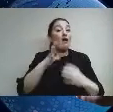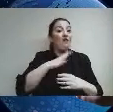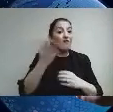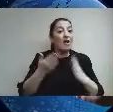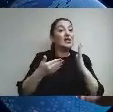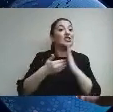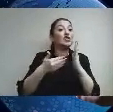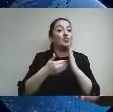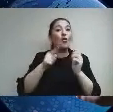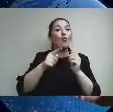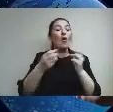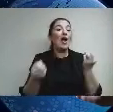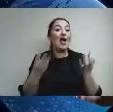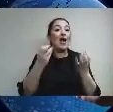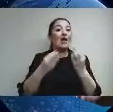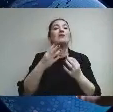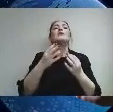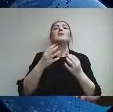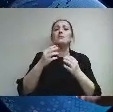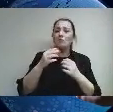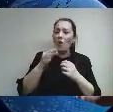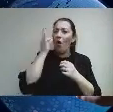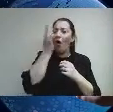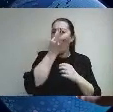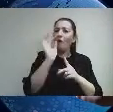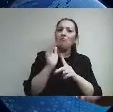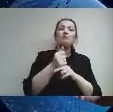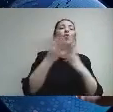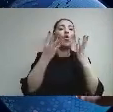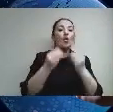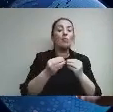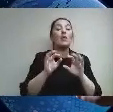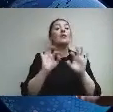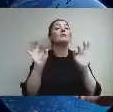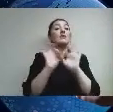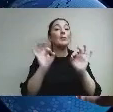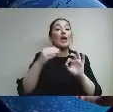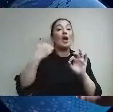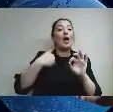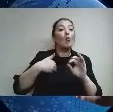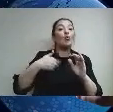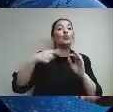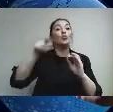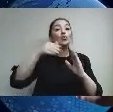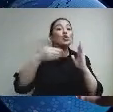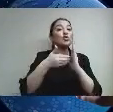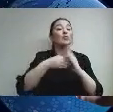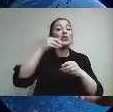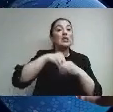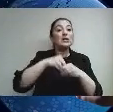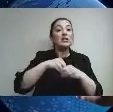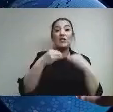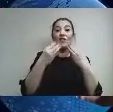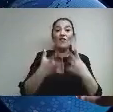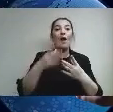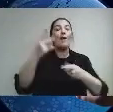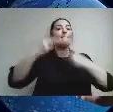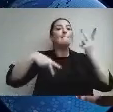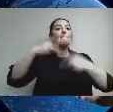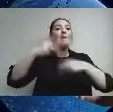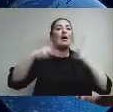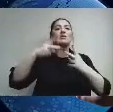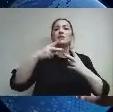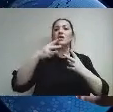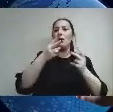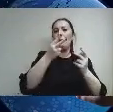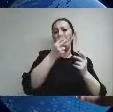and public incentives could be utilized for the entrepreneurs as well. We had